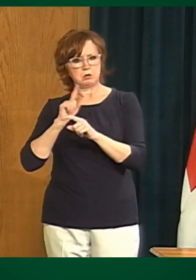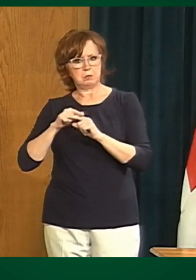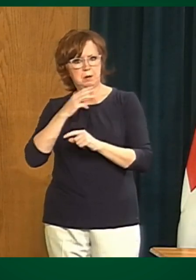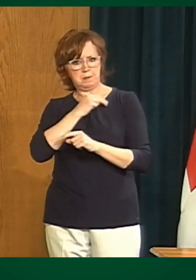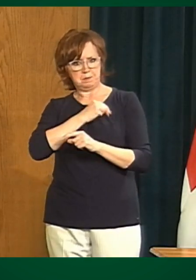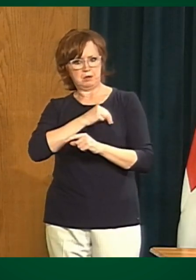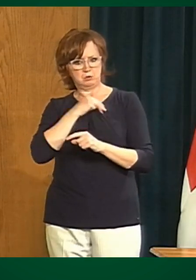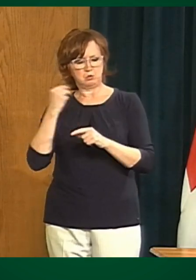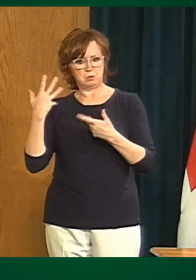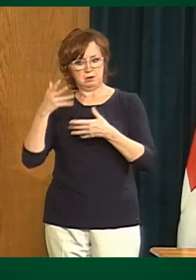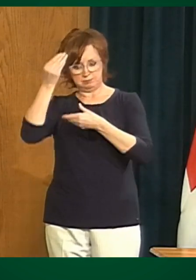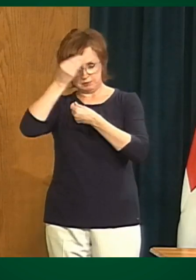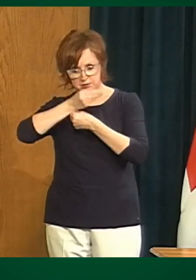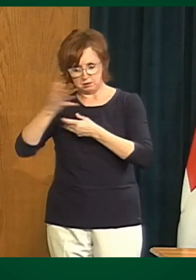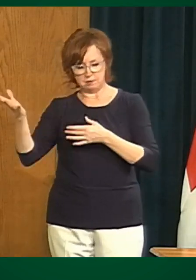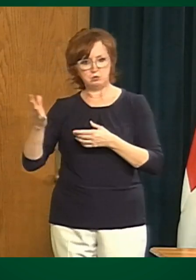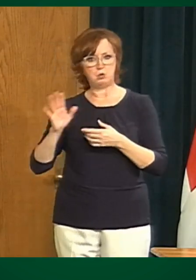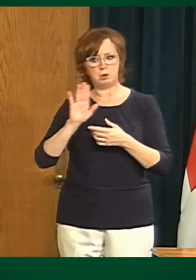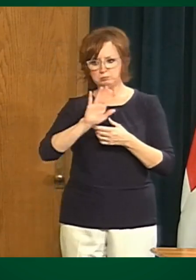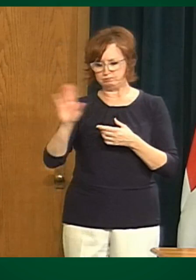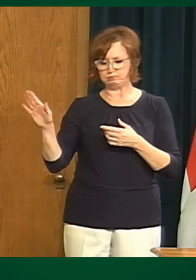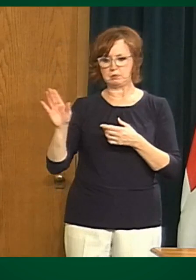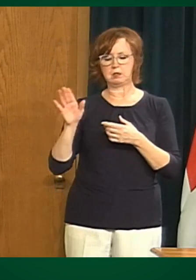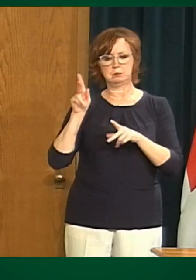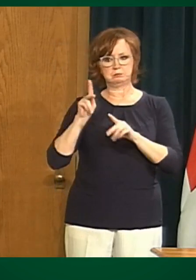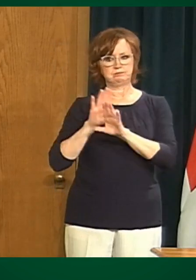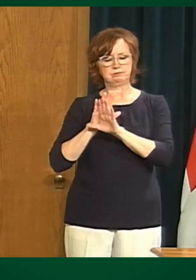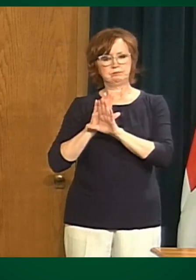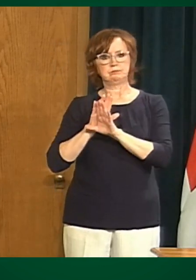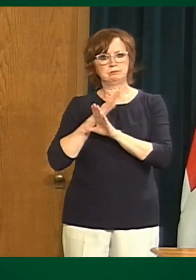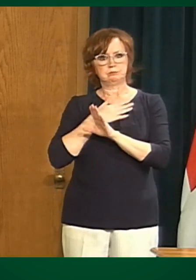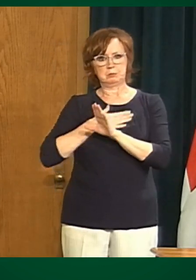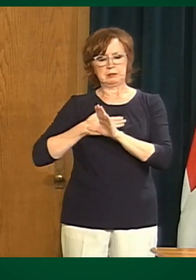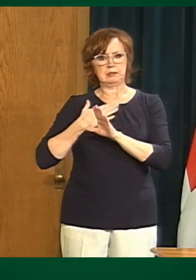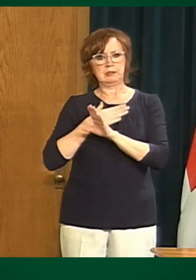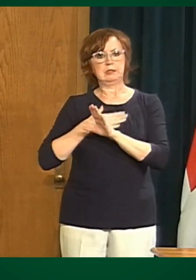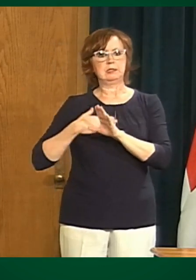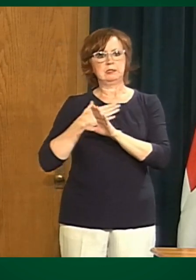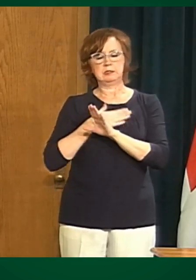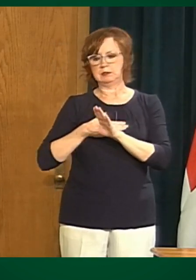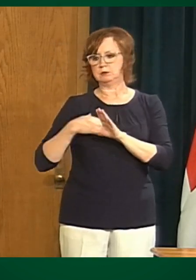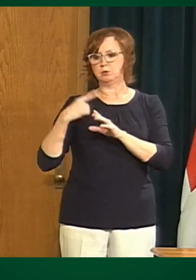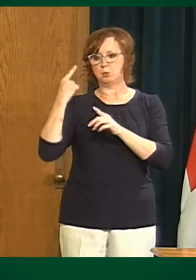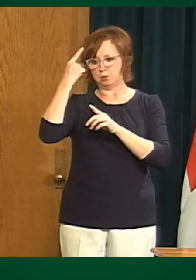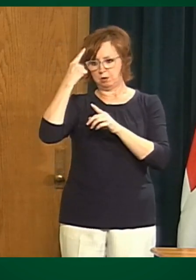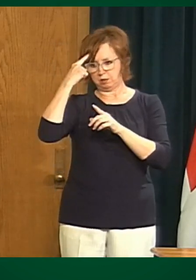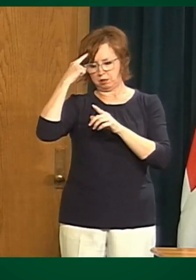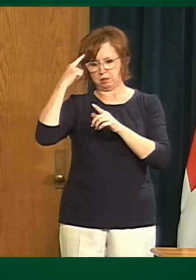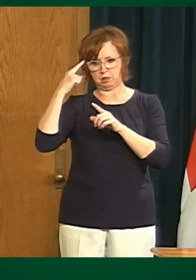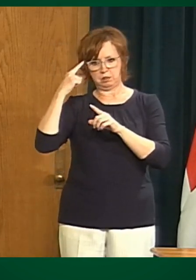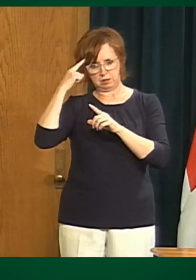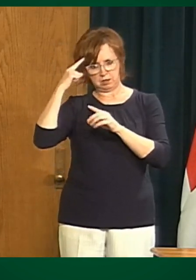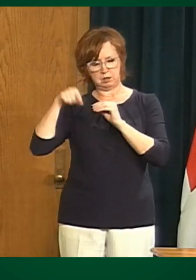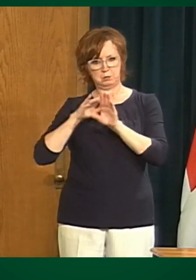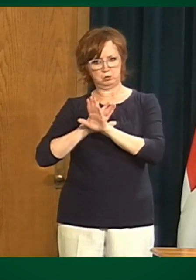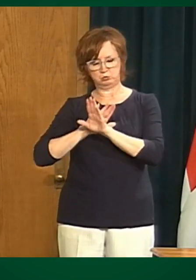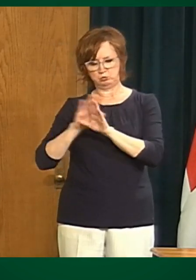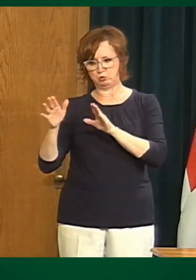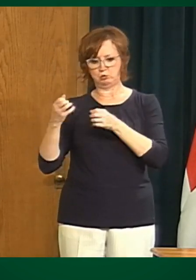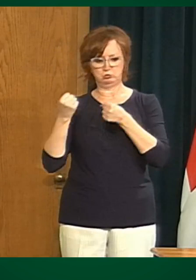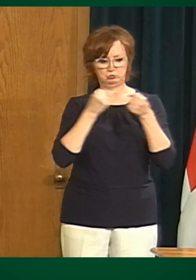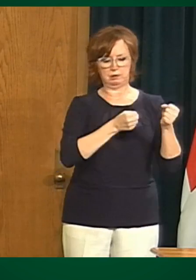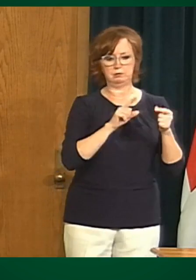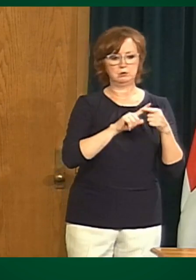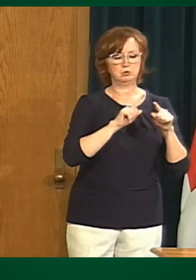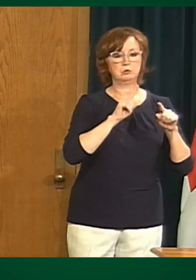people that they should consider self-isolation or should not consider interprovincial travel at the border actively with people on the ground.